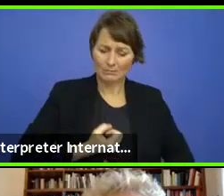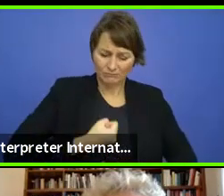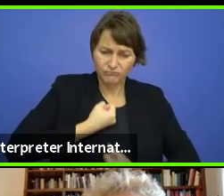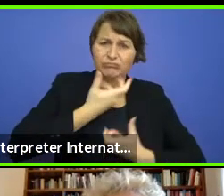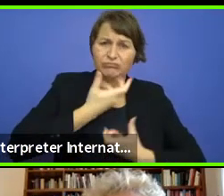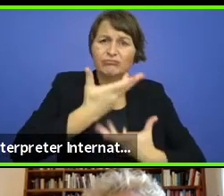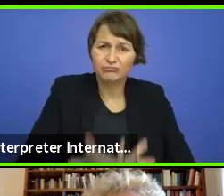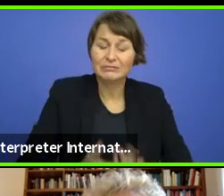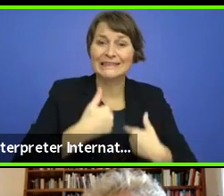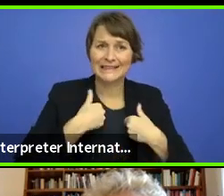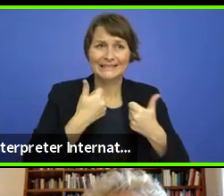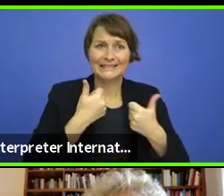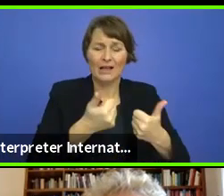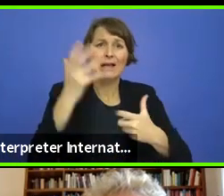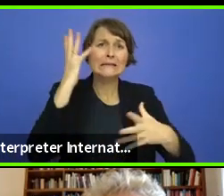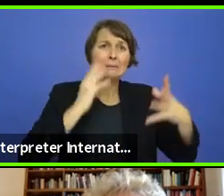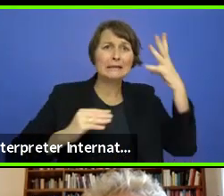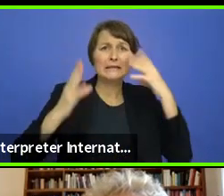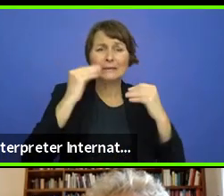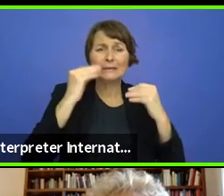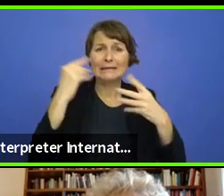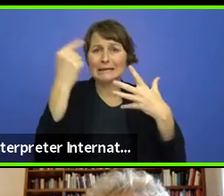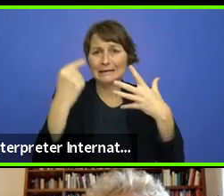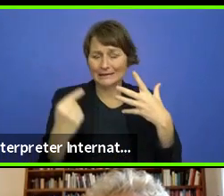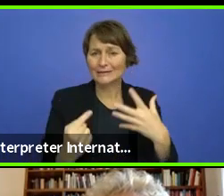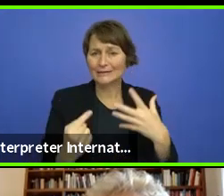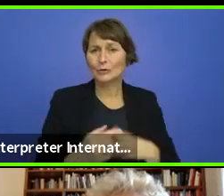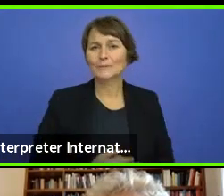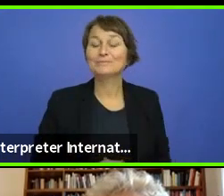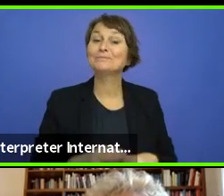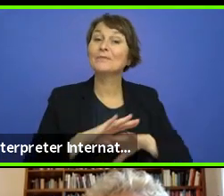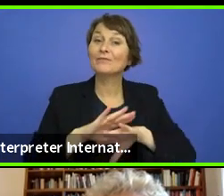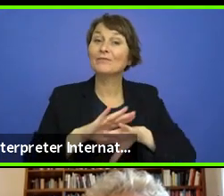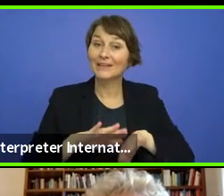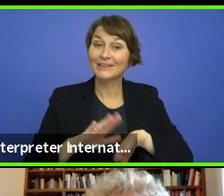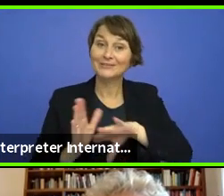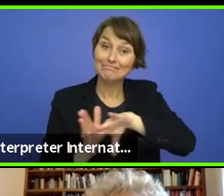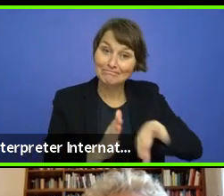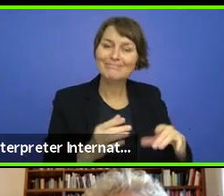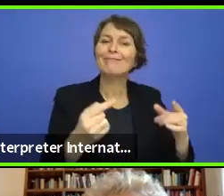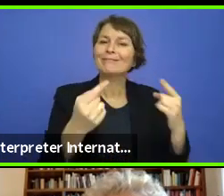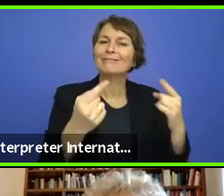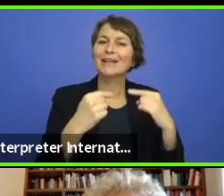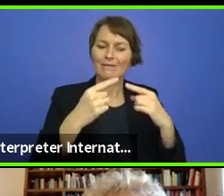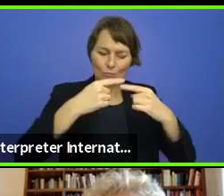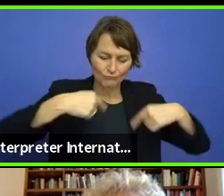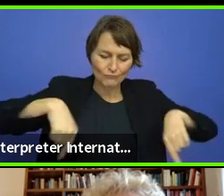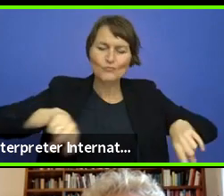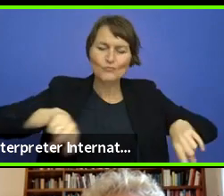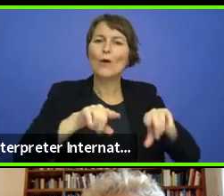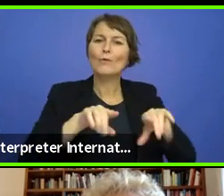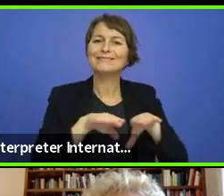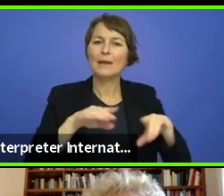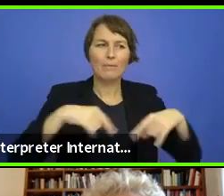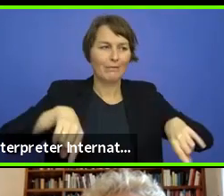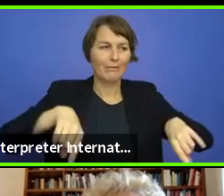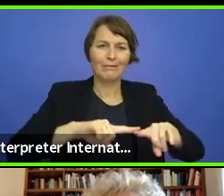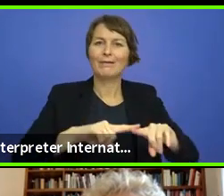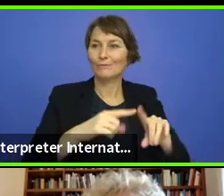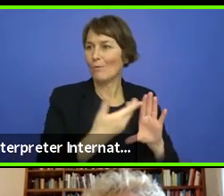this crisis. After that, we had a round table with colleagues who are here